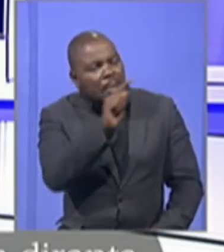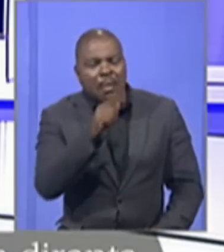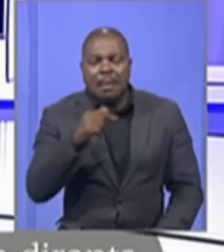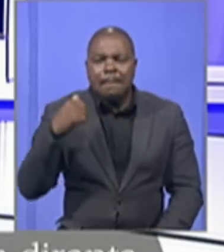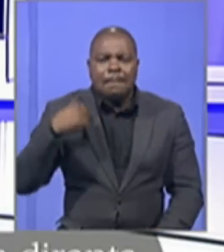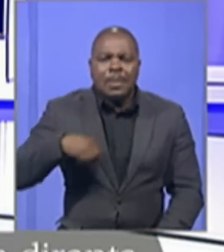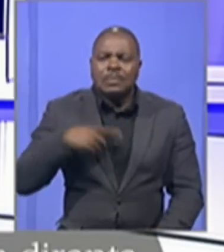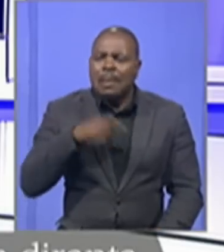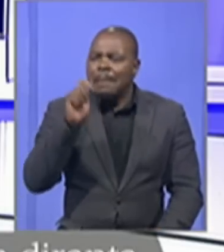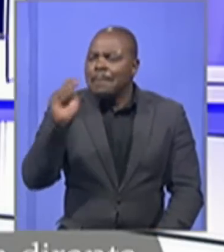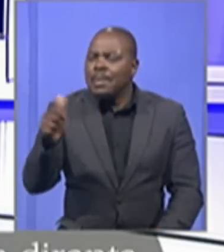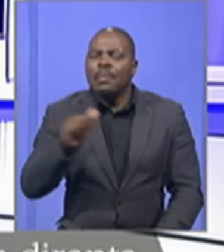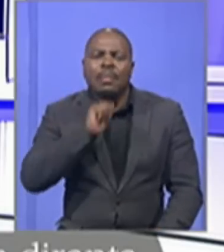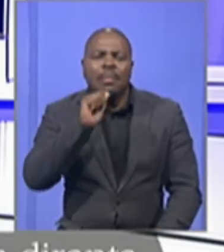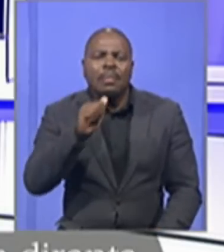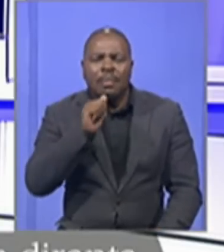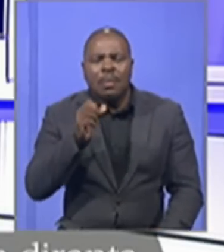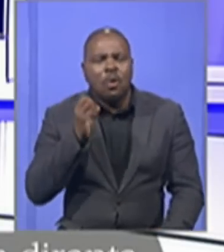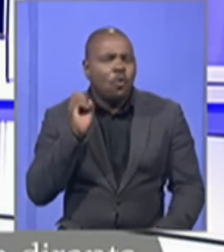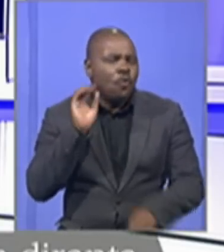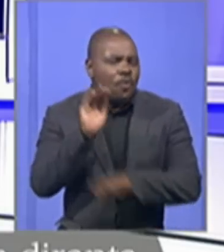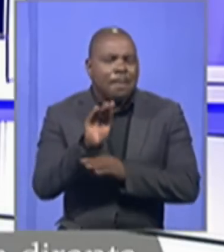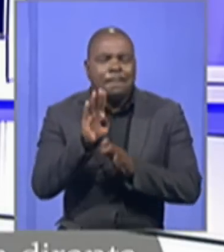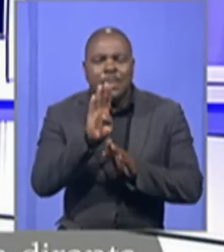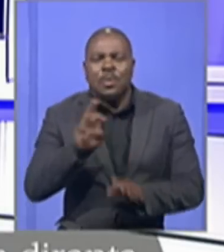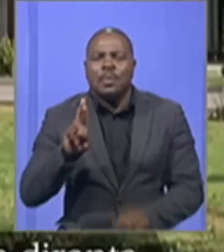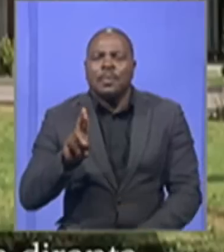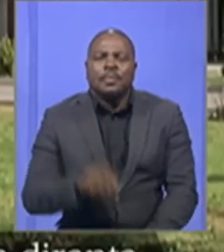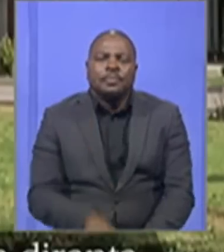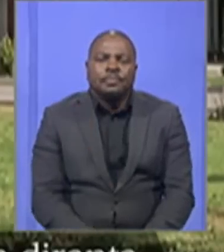masepala dibilione tsa diranta.